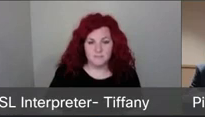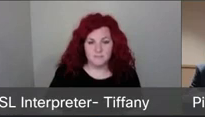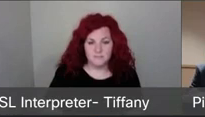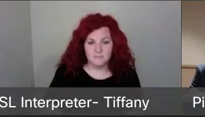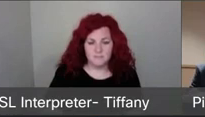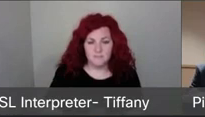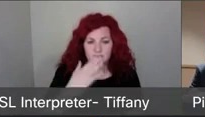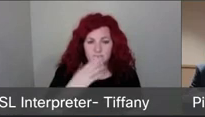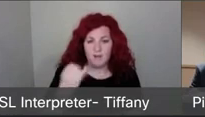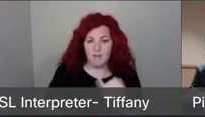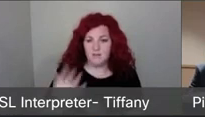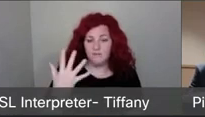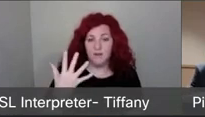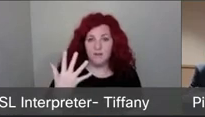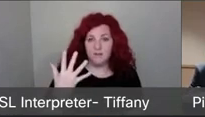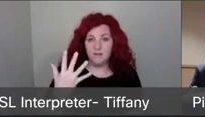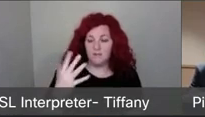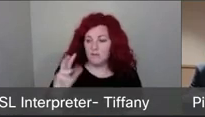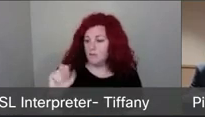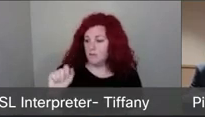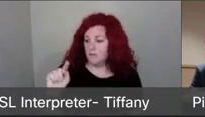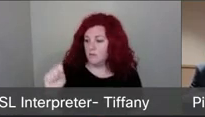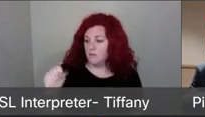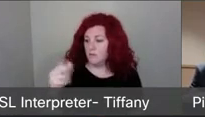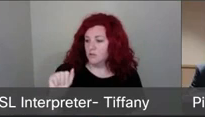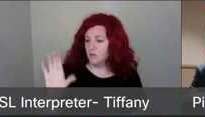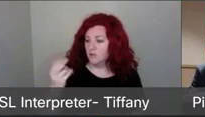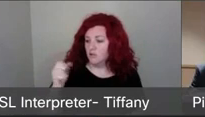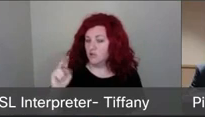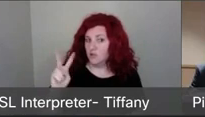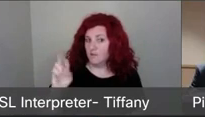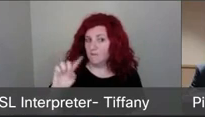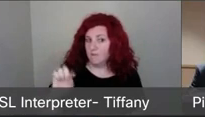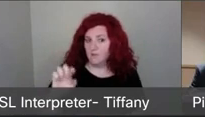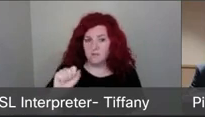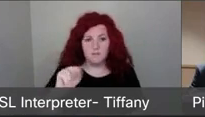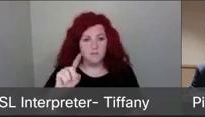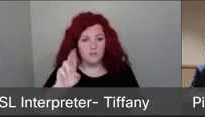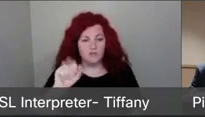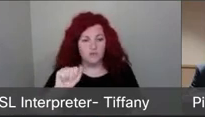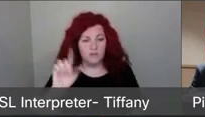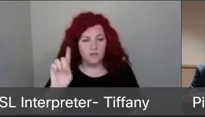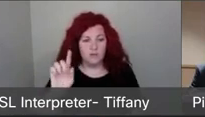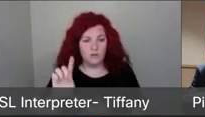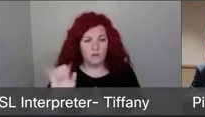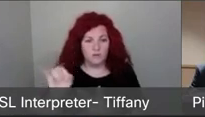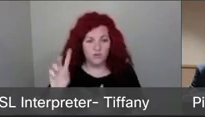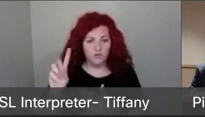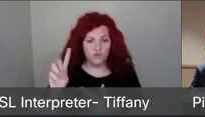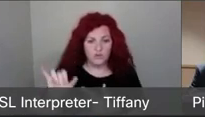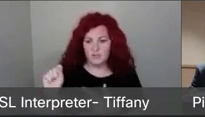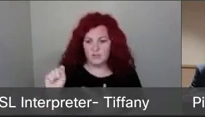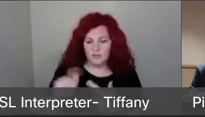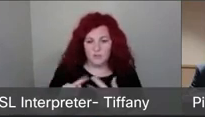Thank you. Our last five speakers are Natasha Chavez, Sandra Dowling, Jordy